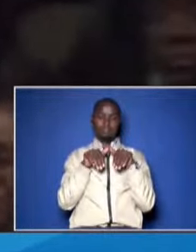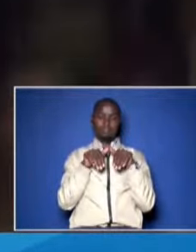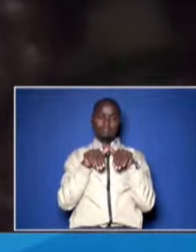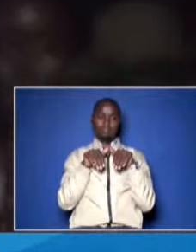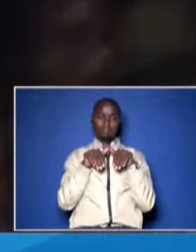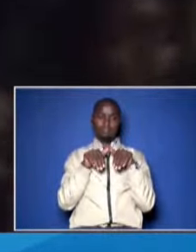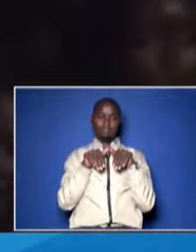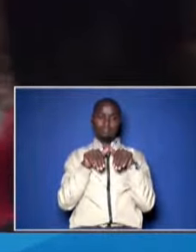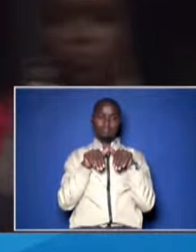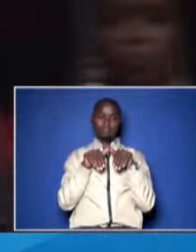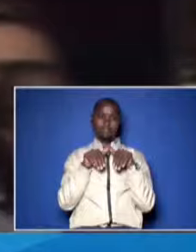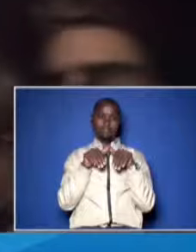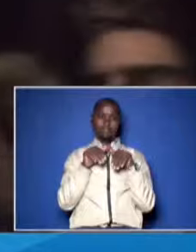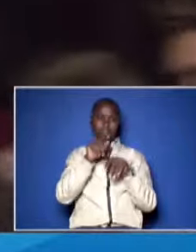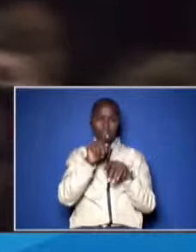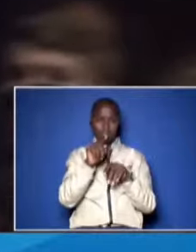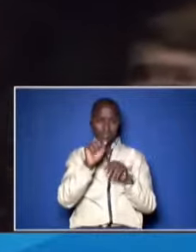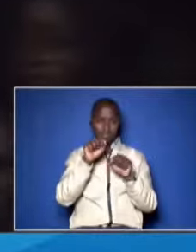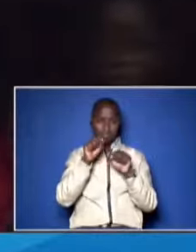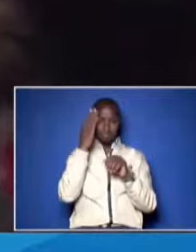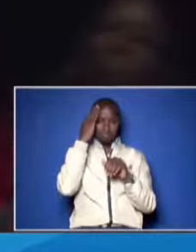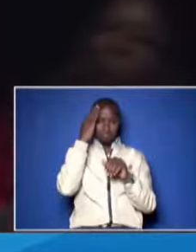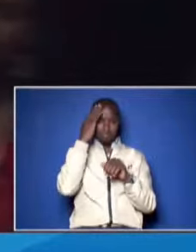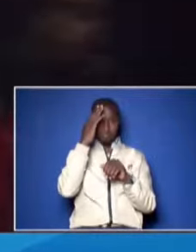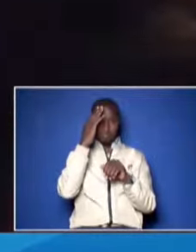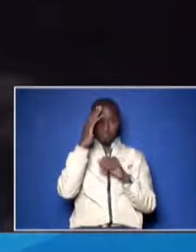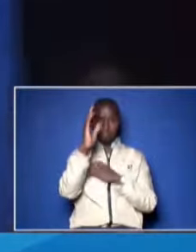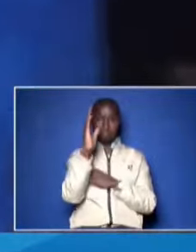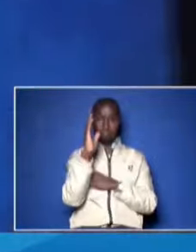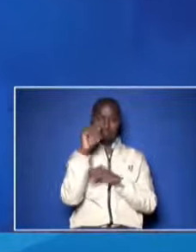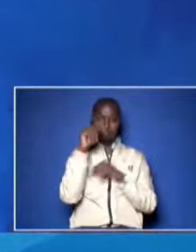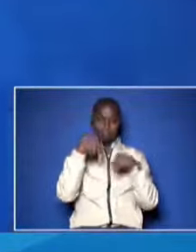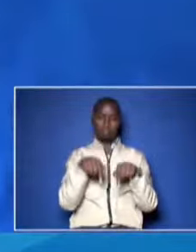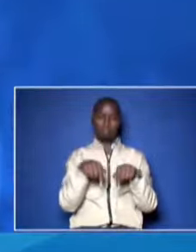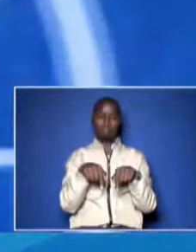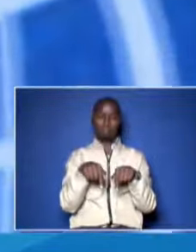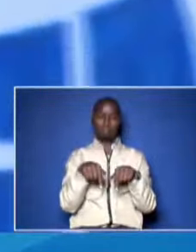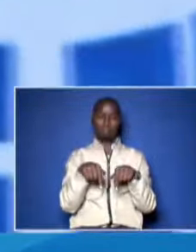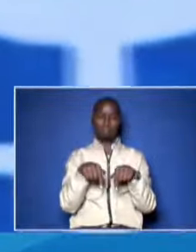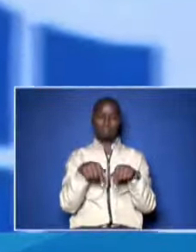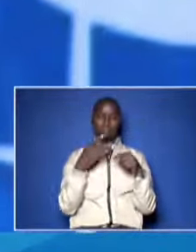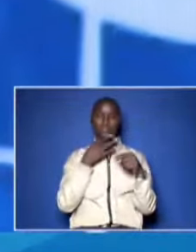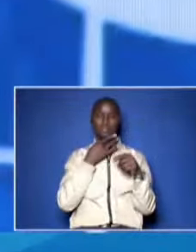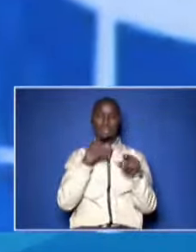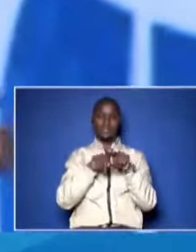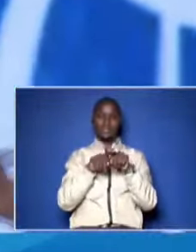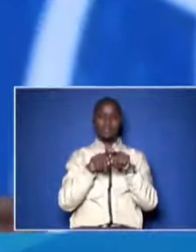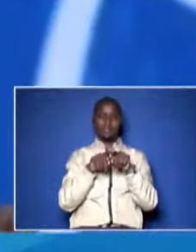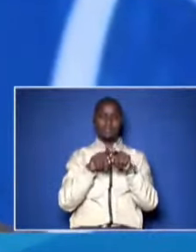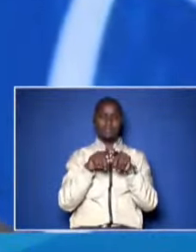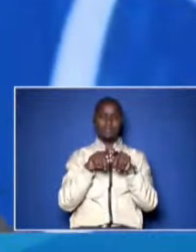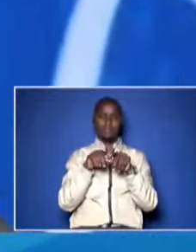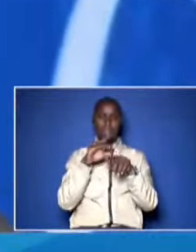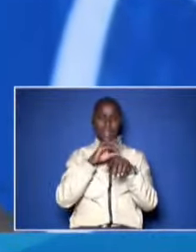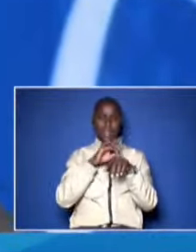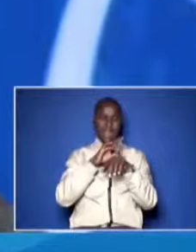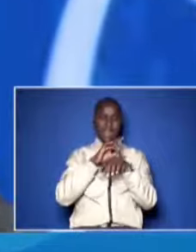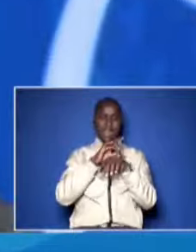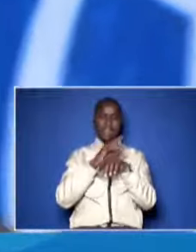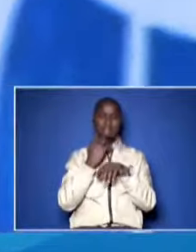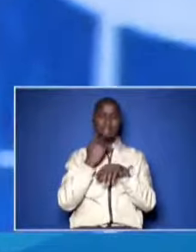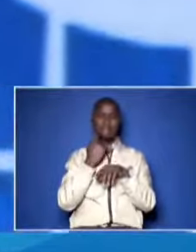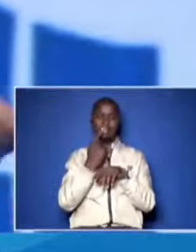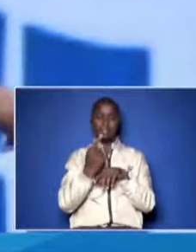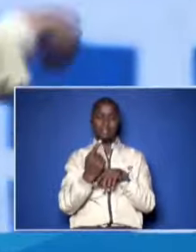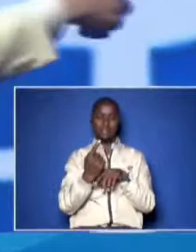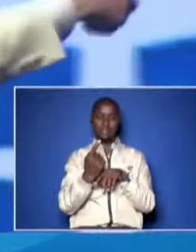for you can know God today like I told you earlier you were not you were not